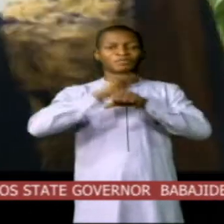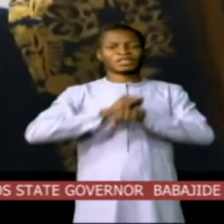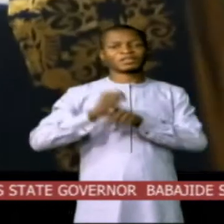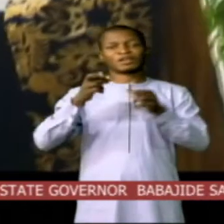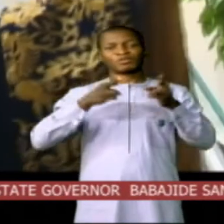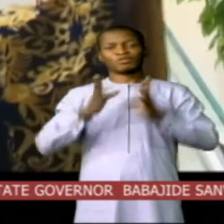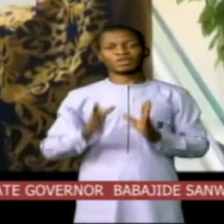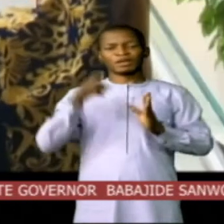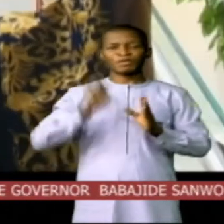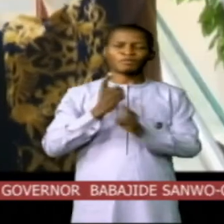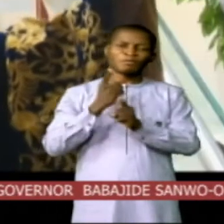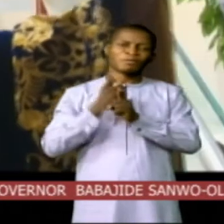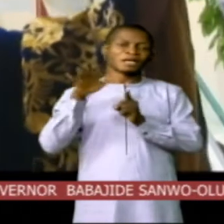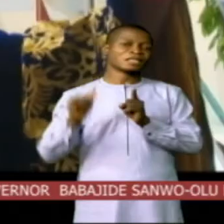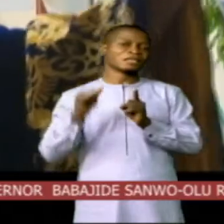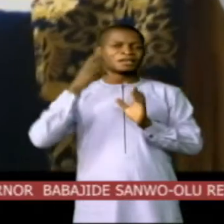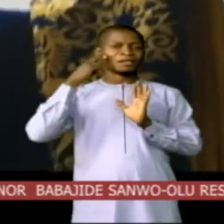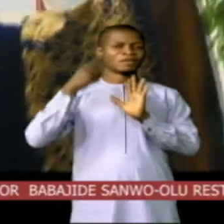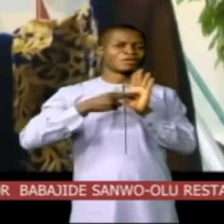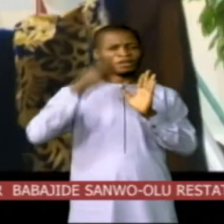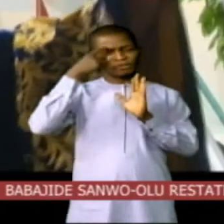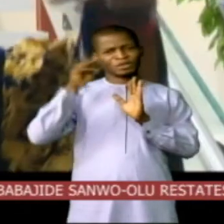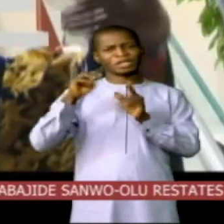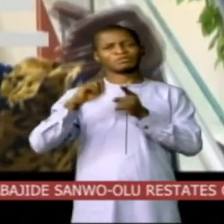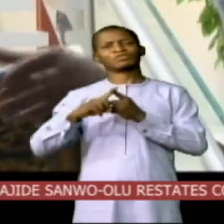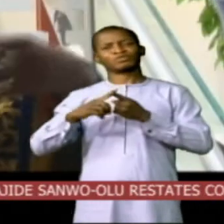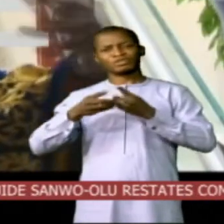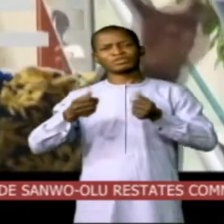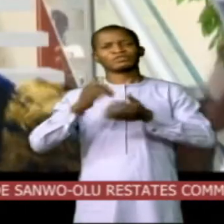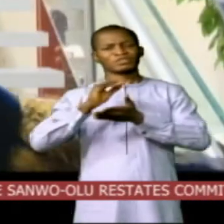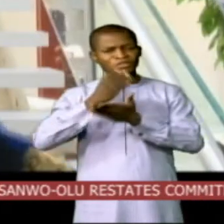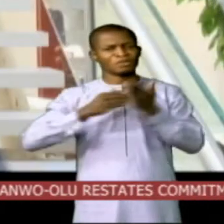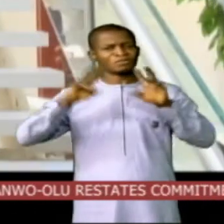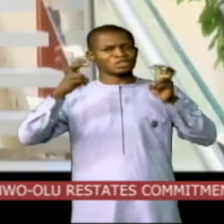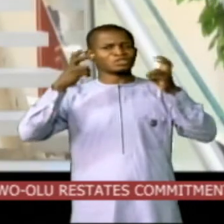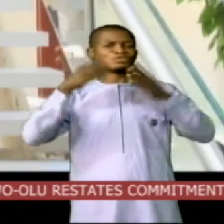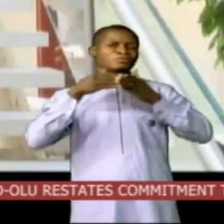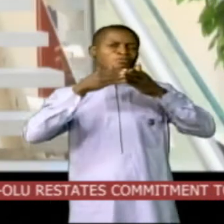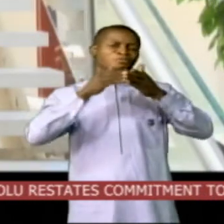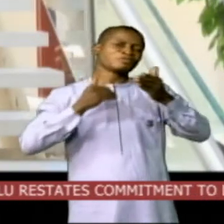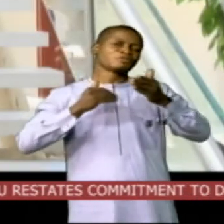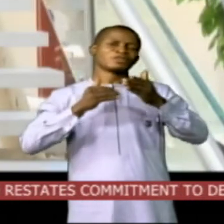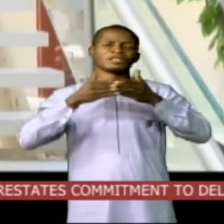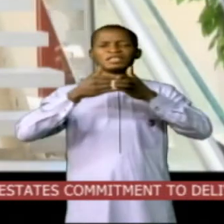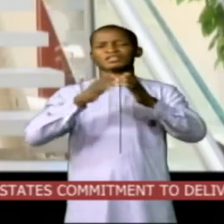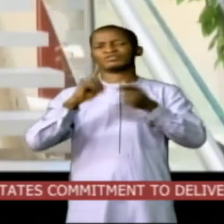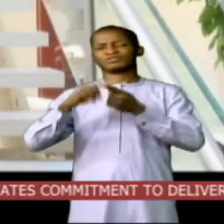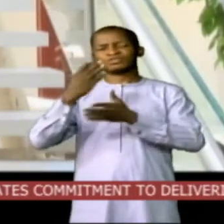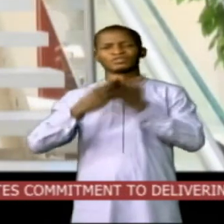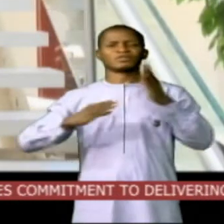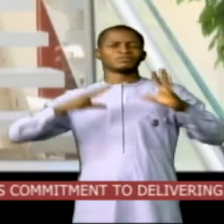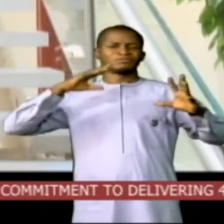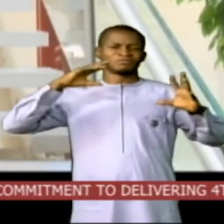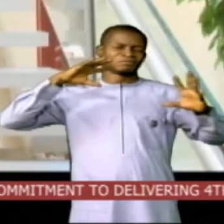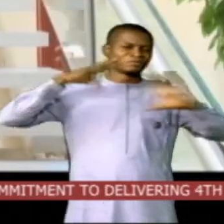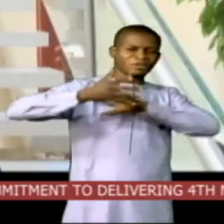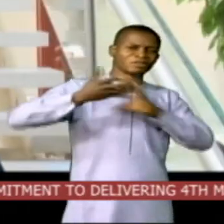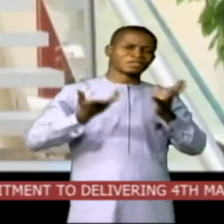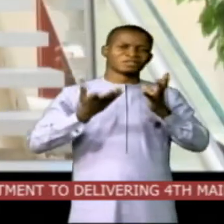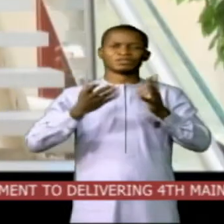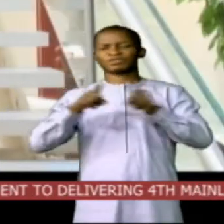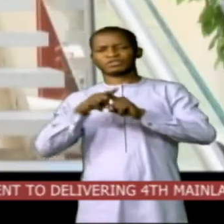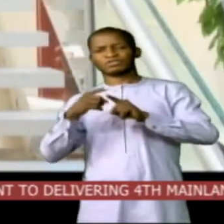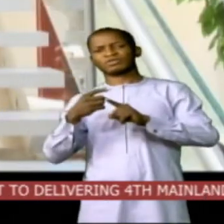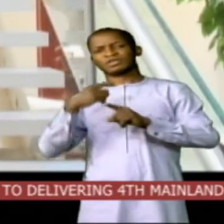appropriately recognized for them to be able to address issues before they lead to ethnic or communal crisis. Also commenting